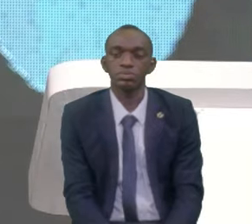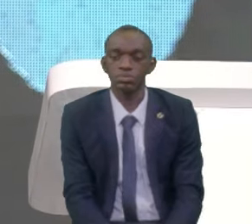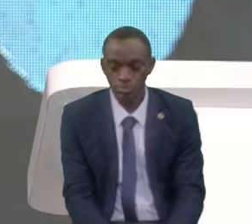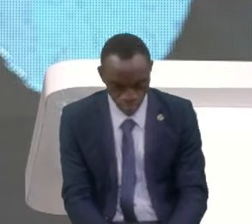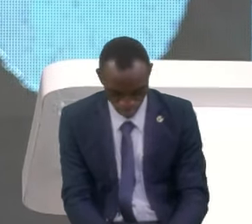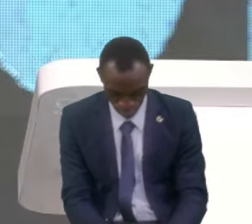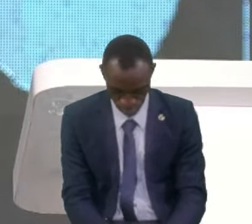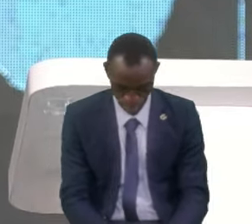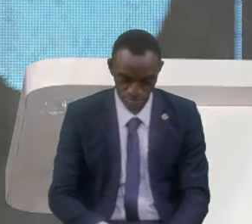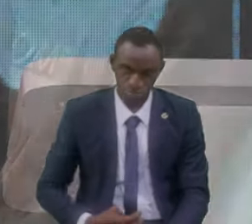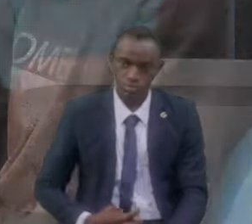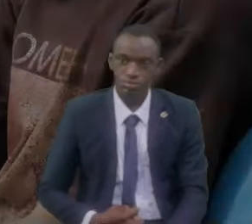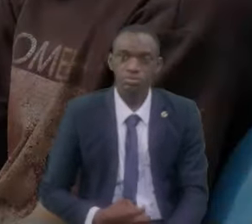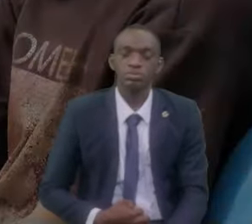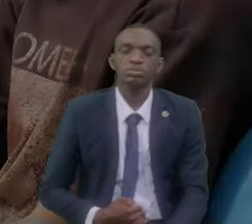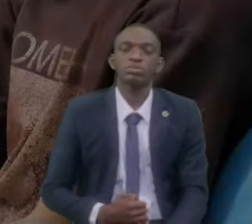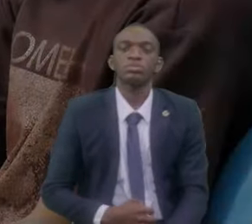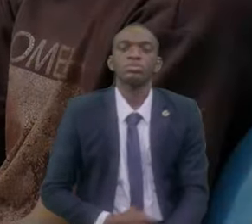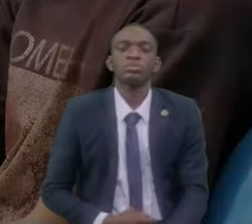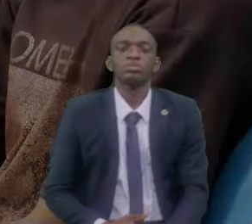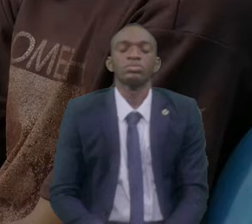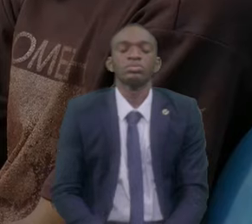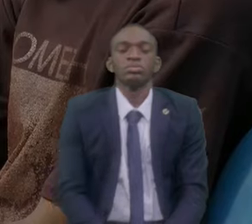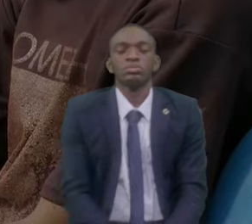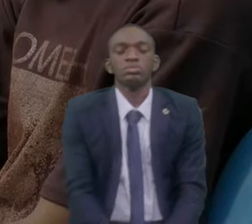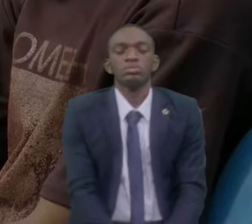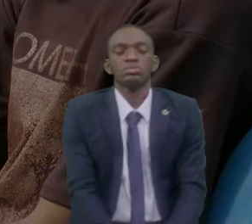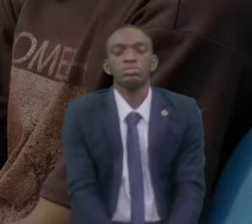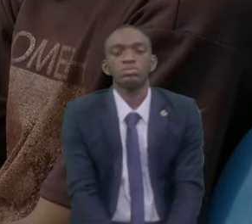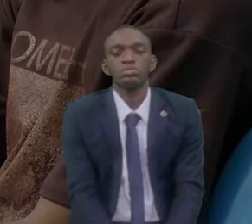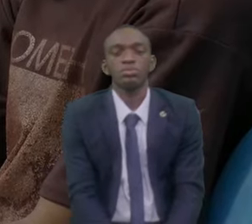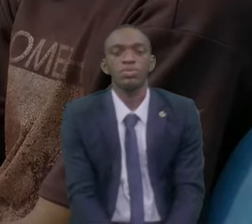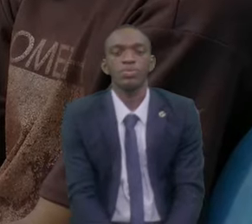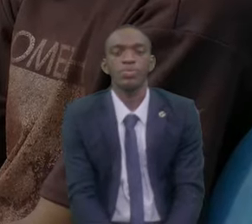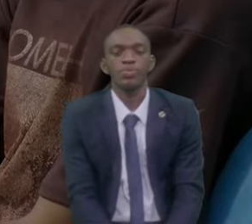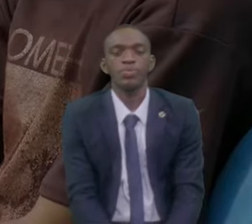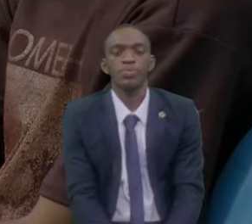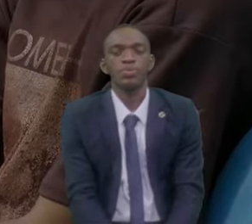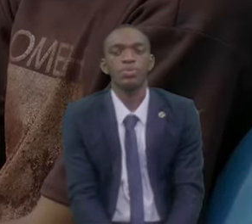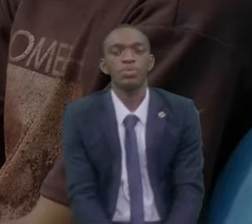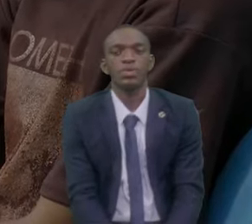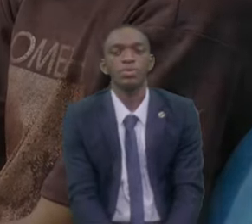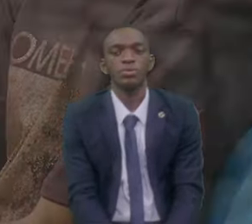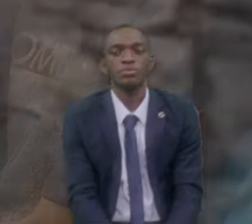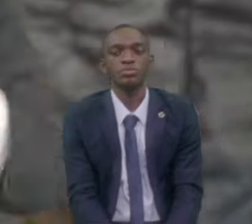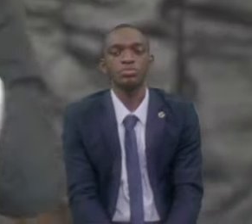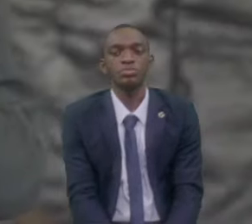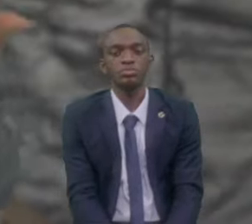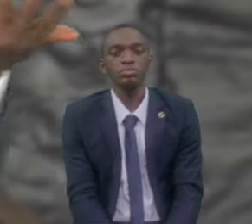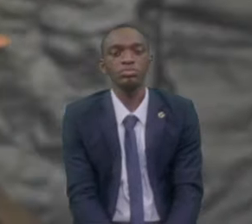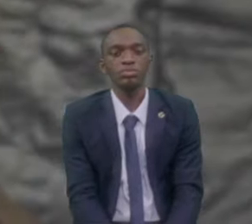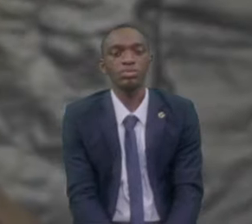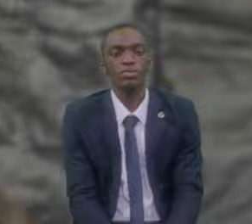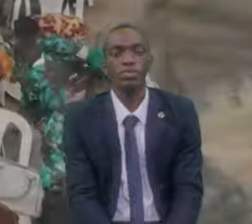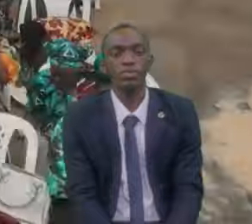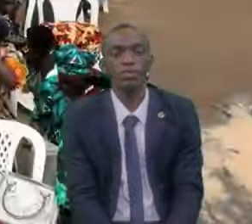people, and much people of Israel died. You will not die. I will not die before